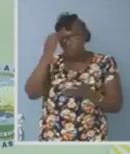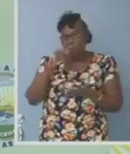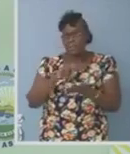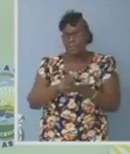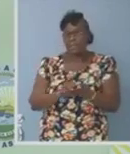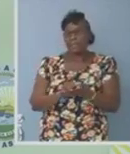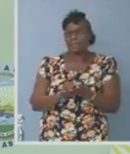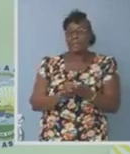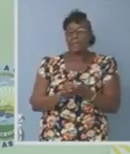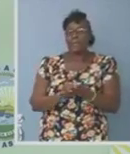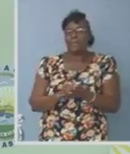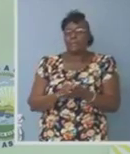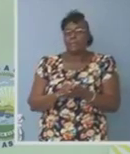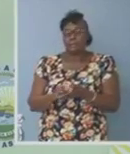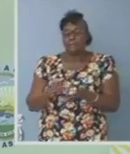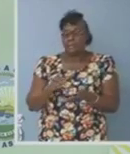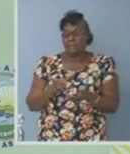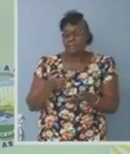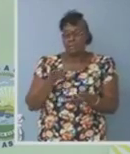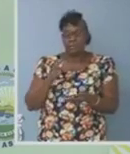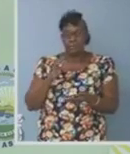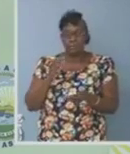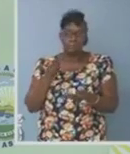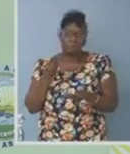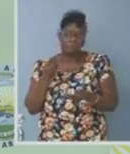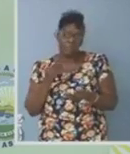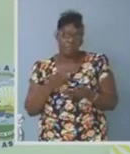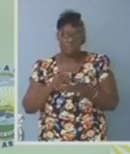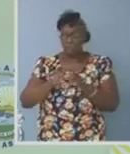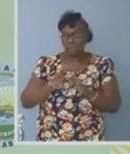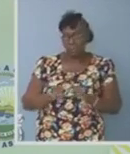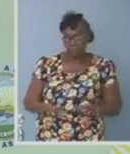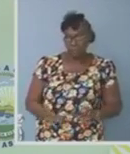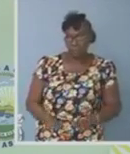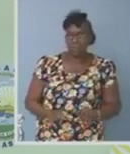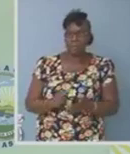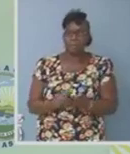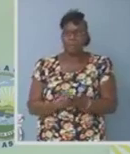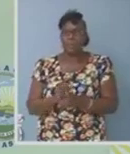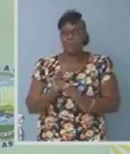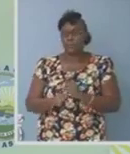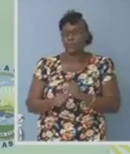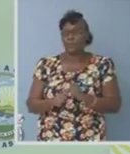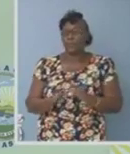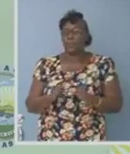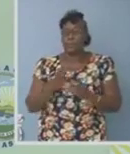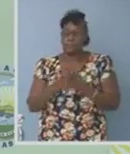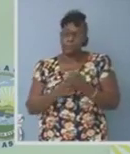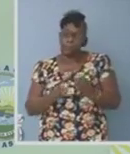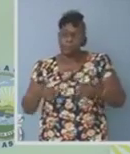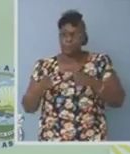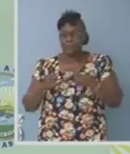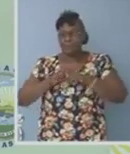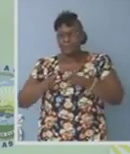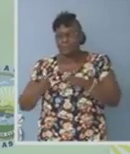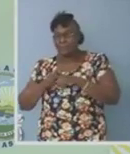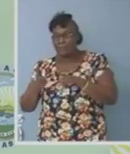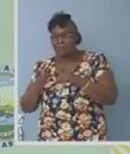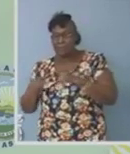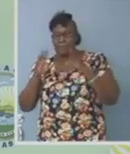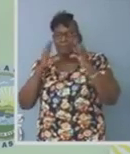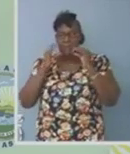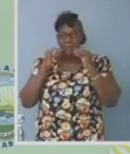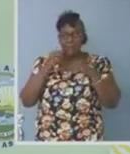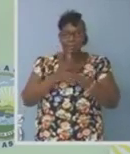on Tobago's economy. Both representatives have since attended meetings in order to ensure that